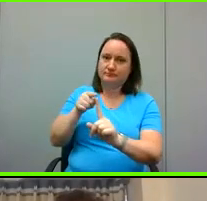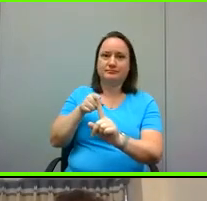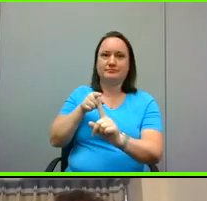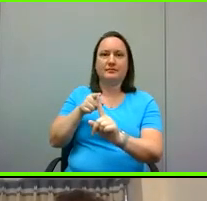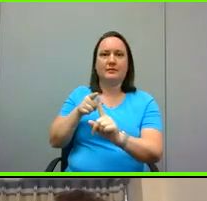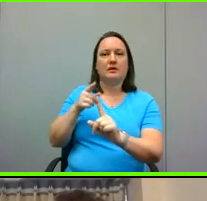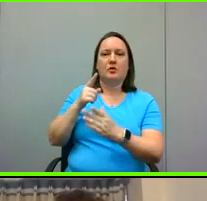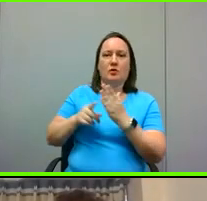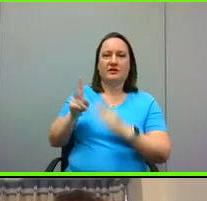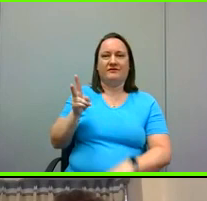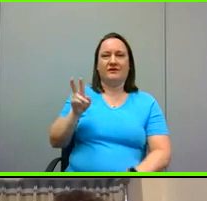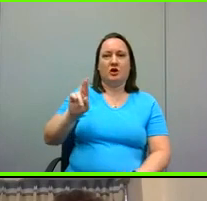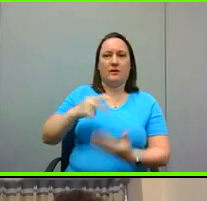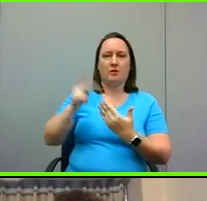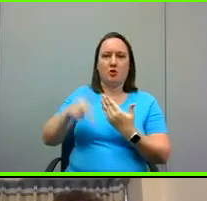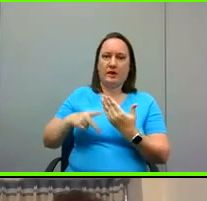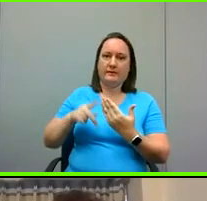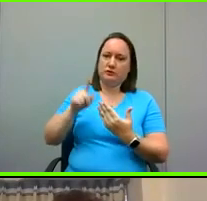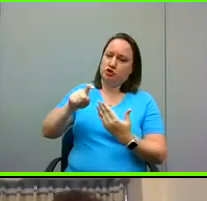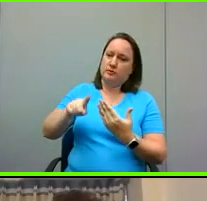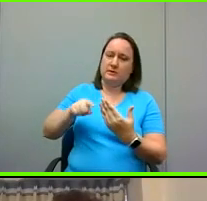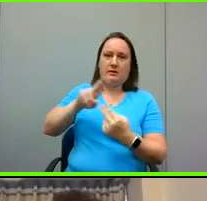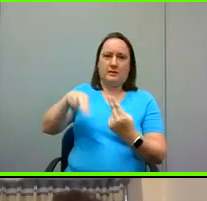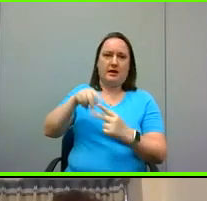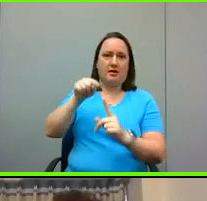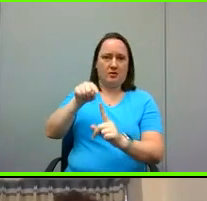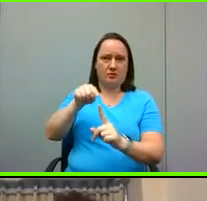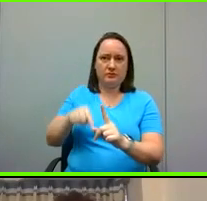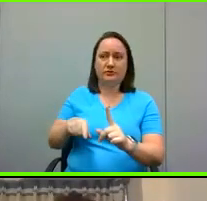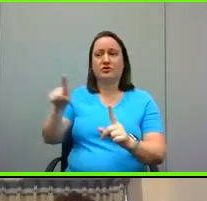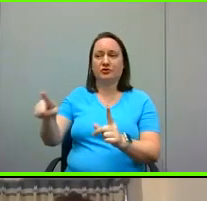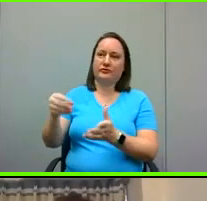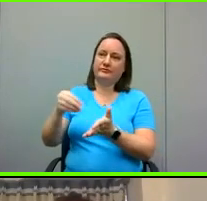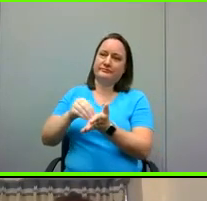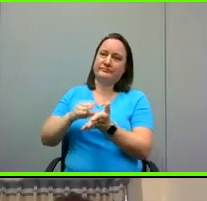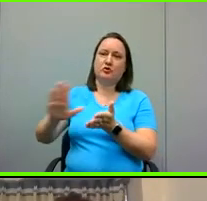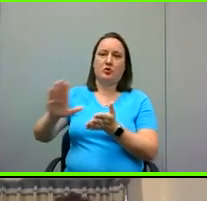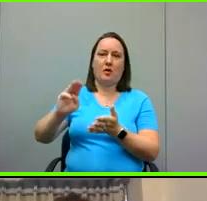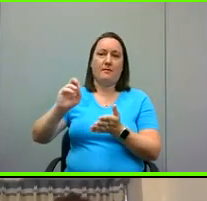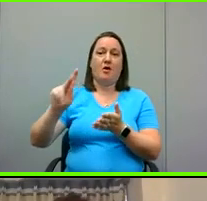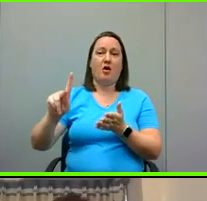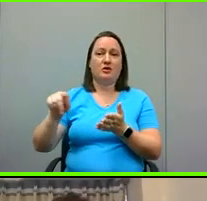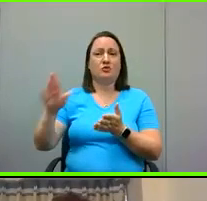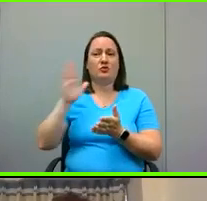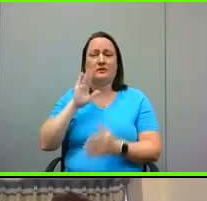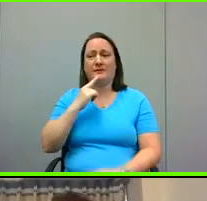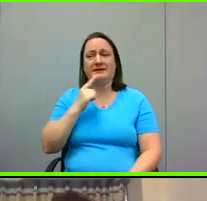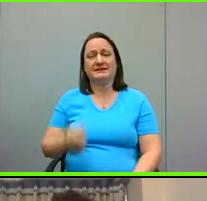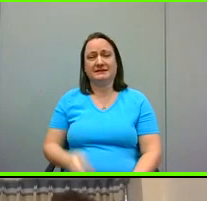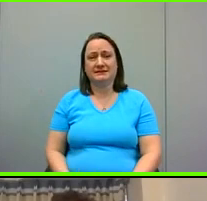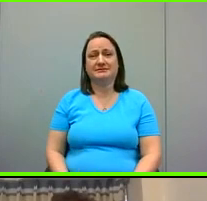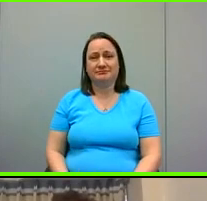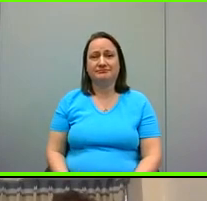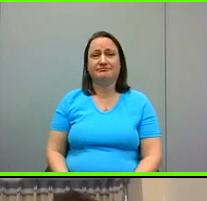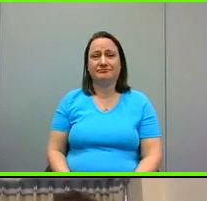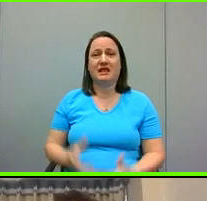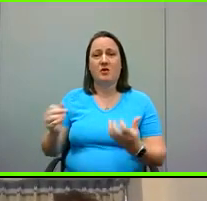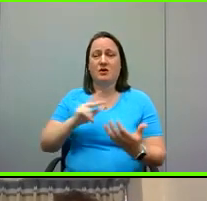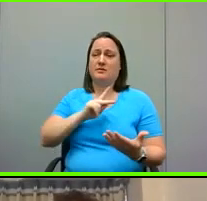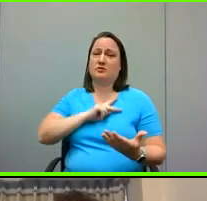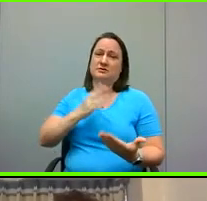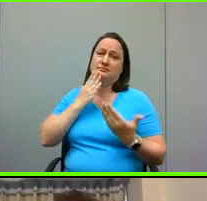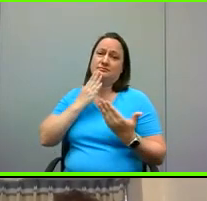rehabilitation program is all about. You've made your mark, Elizabeth Smith, and you will be missed. I wanted to personally thank you and